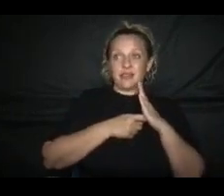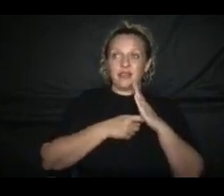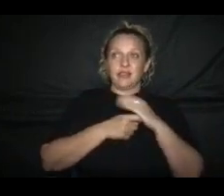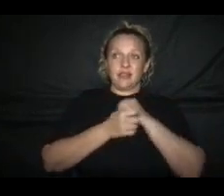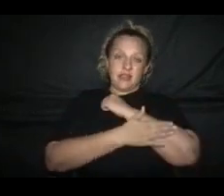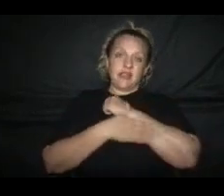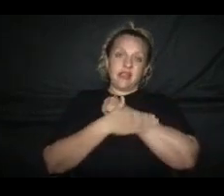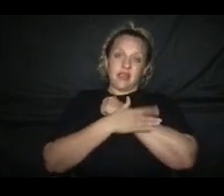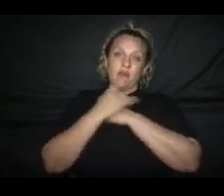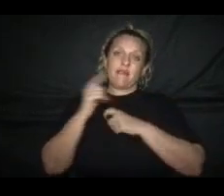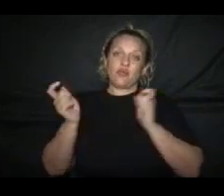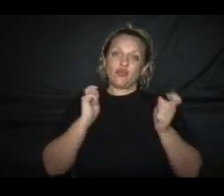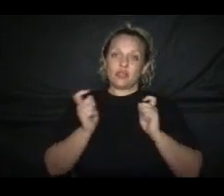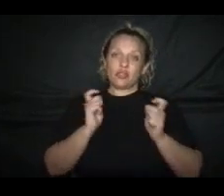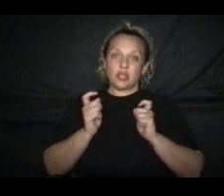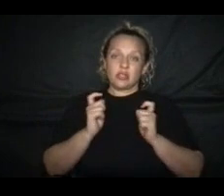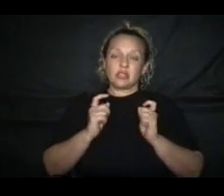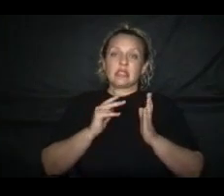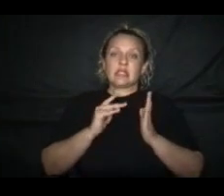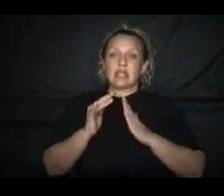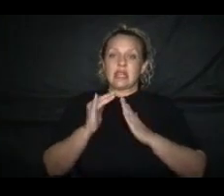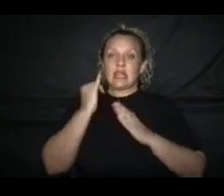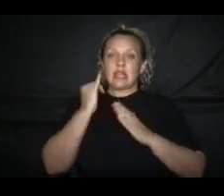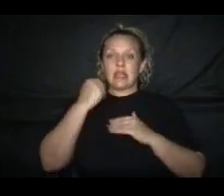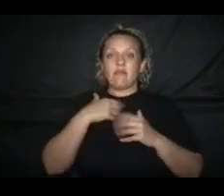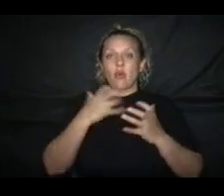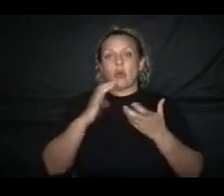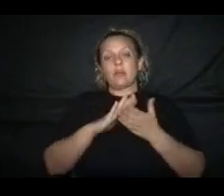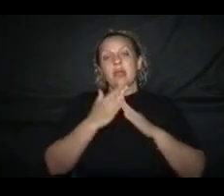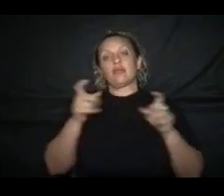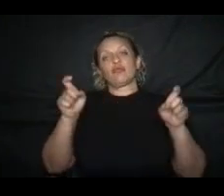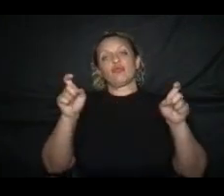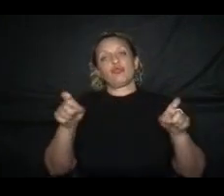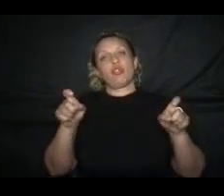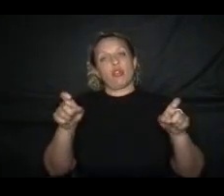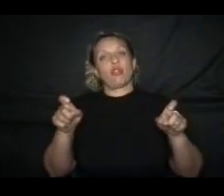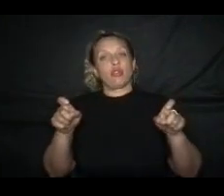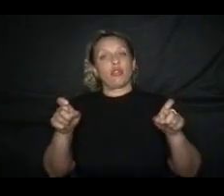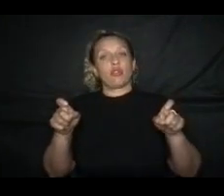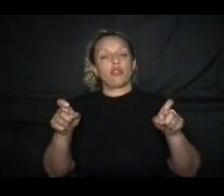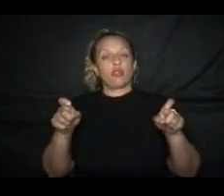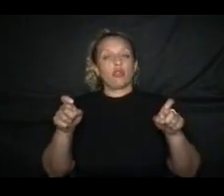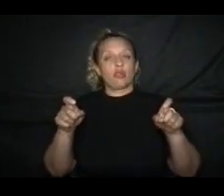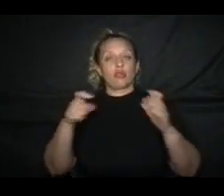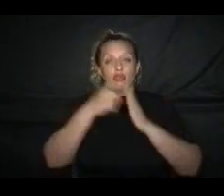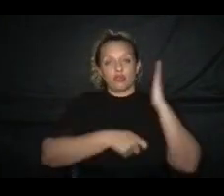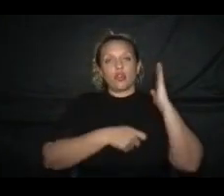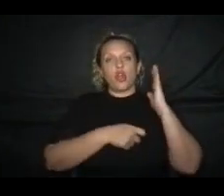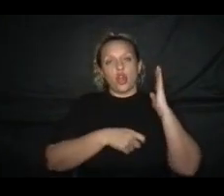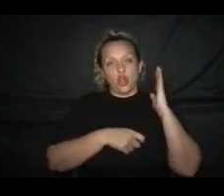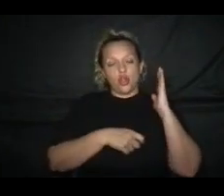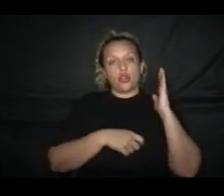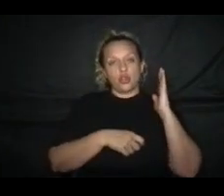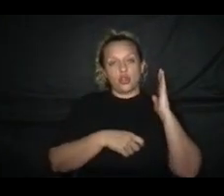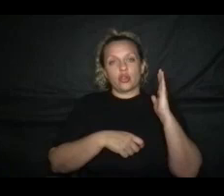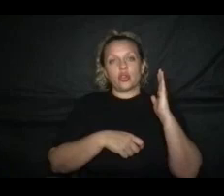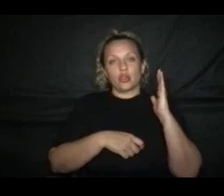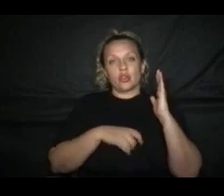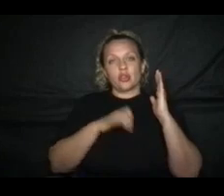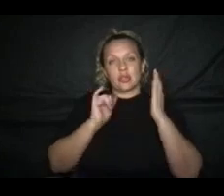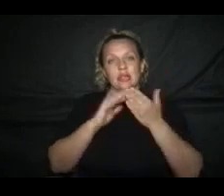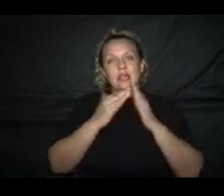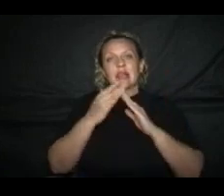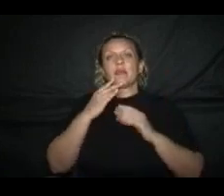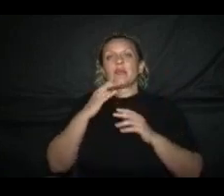to adjust its study if it wanted to be able to charge some type of fee in the city, but it would have to meet what's known as the dual rational